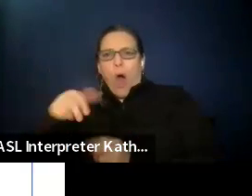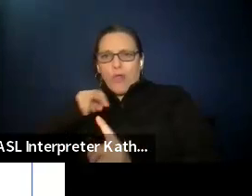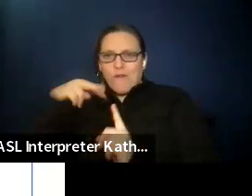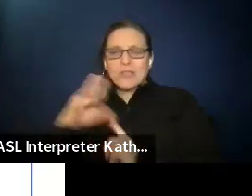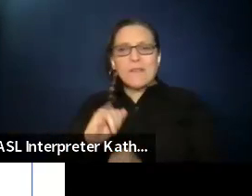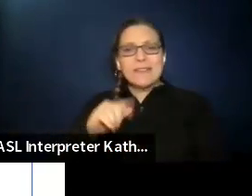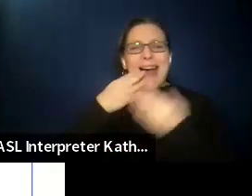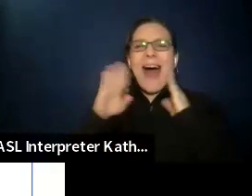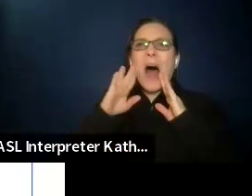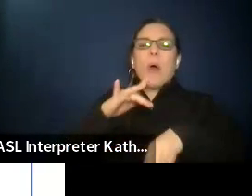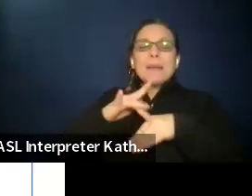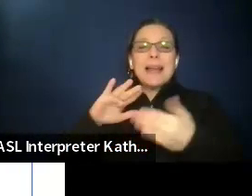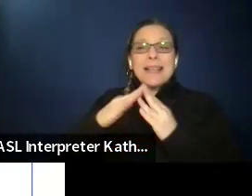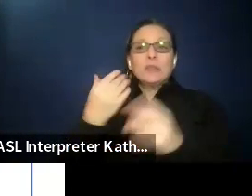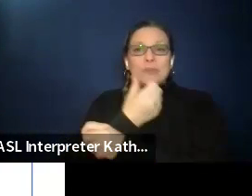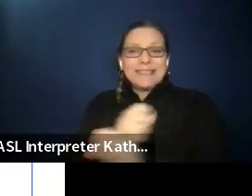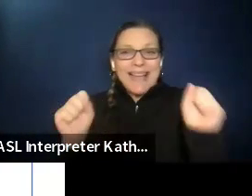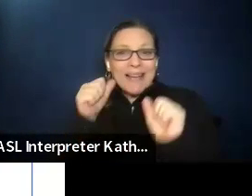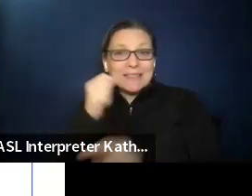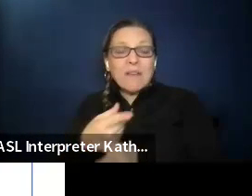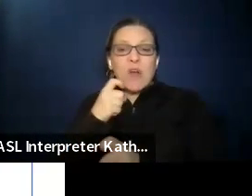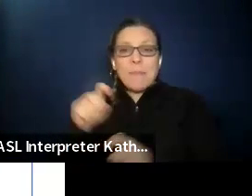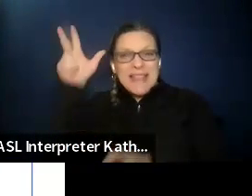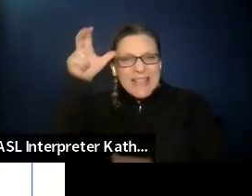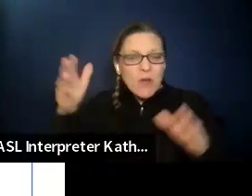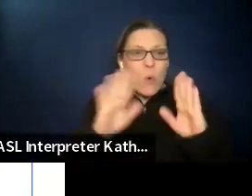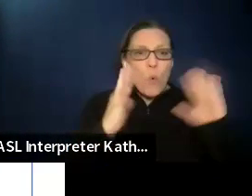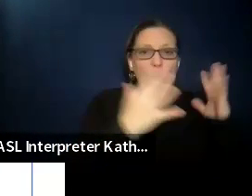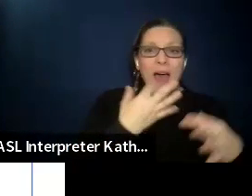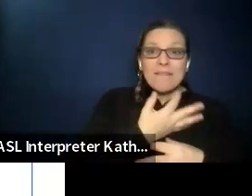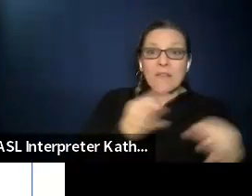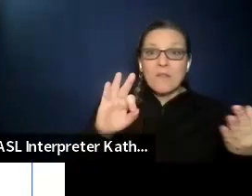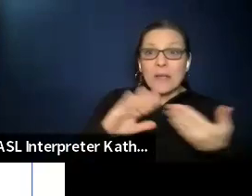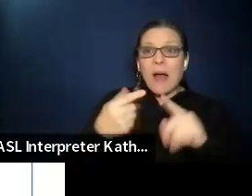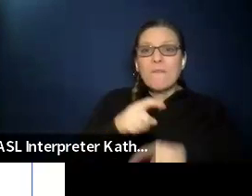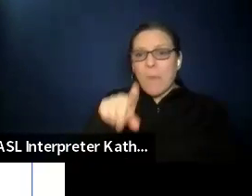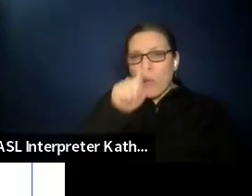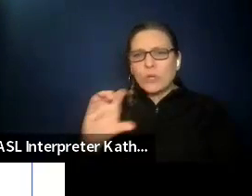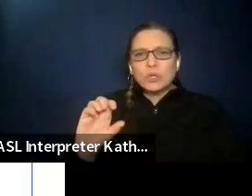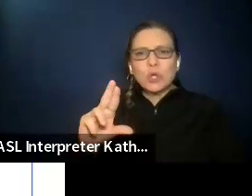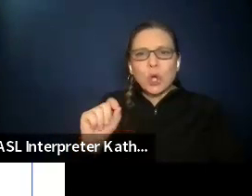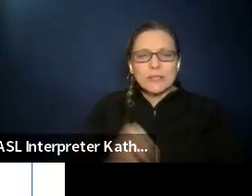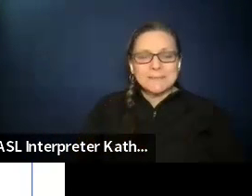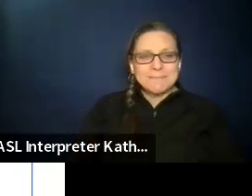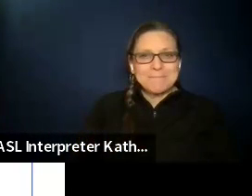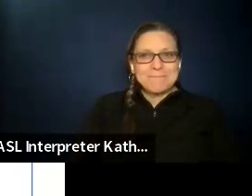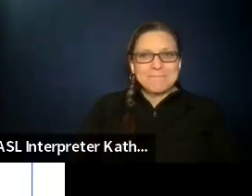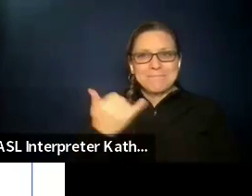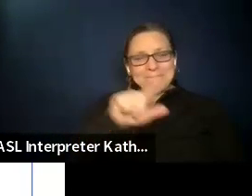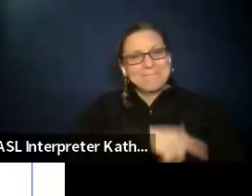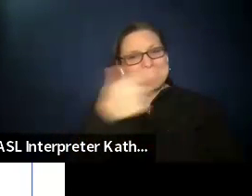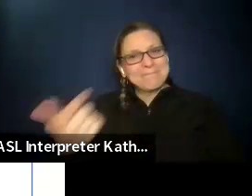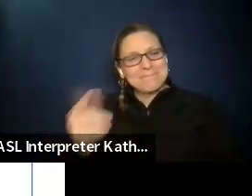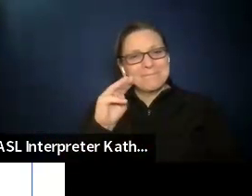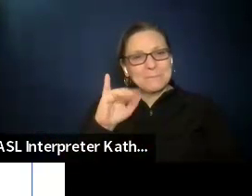town to save his sister from an evil witch and free the town from the witch's curse. And I'm passing it along